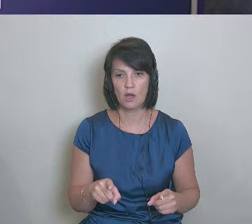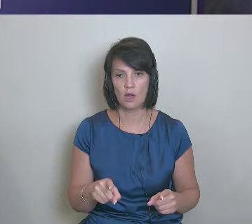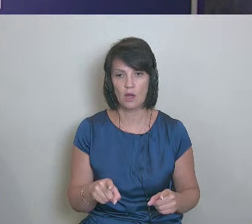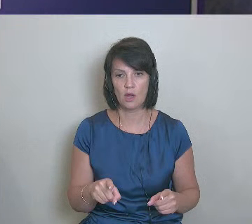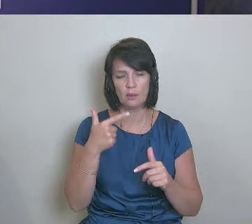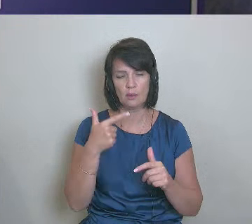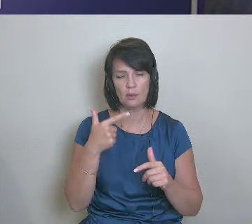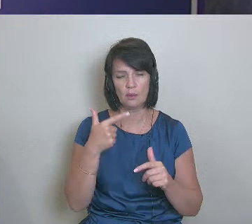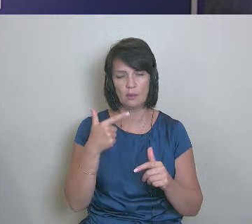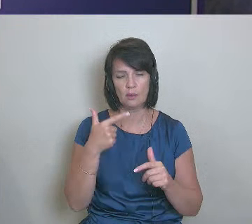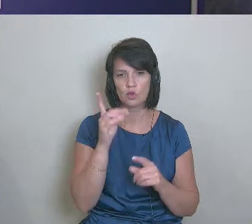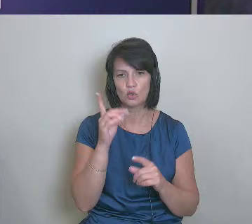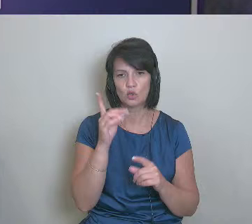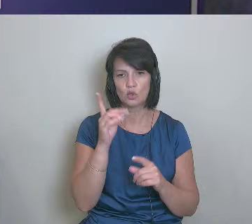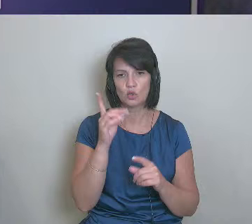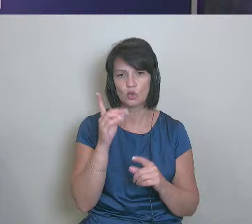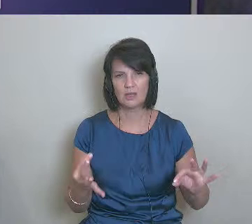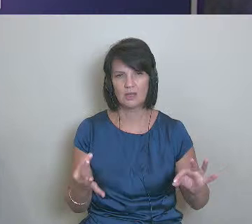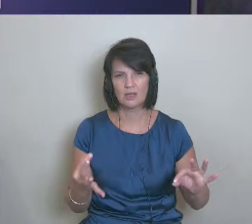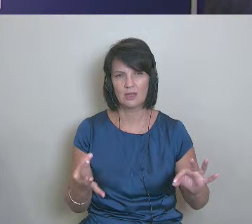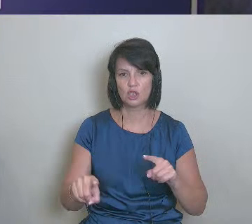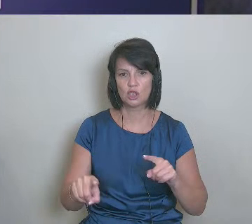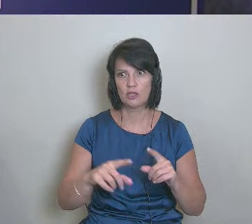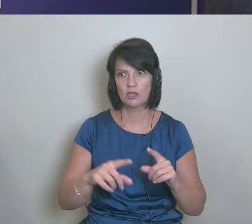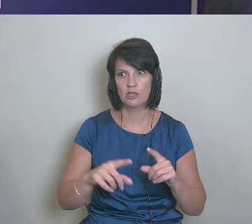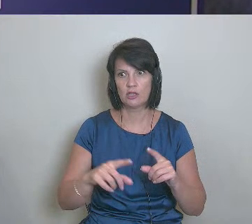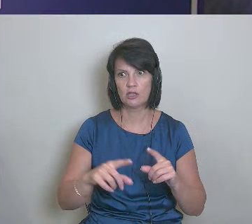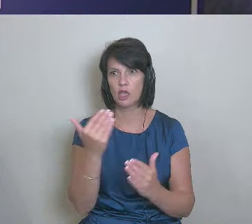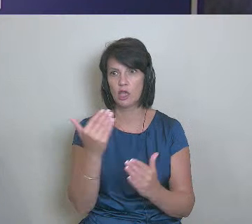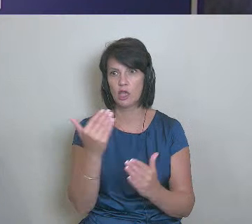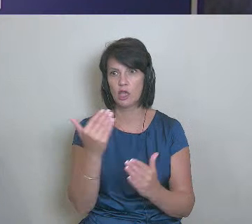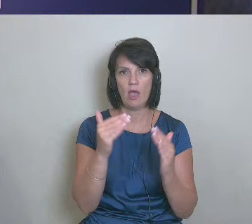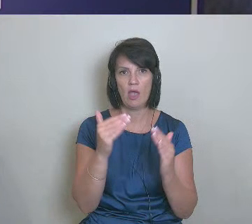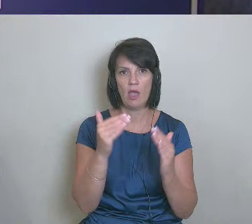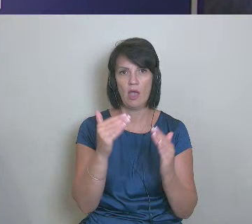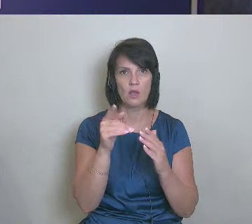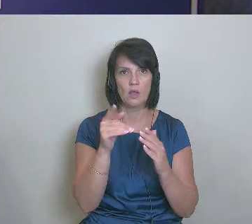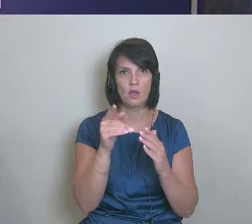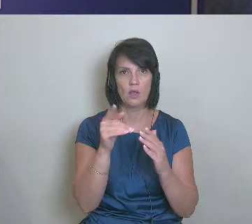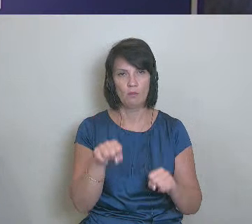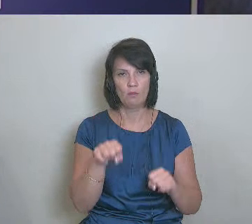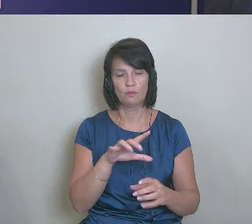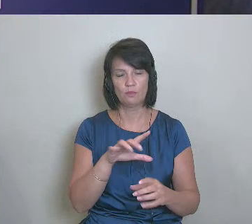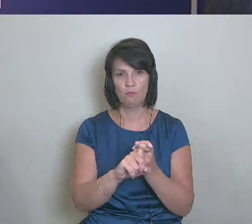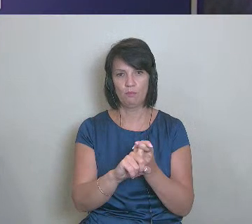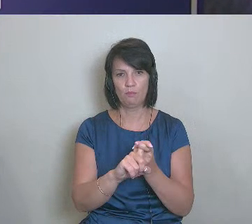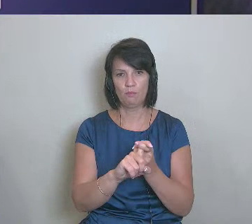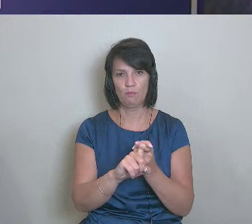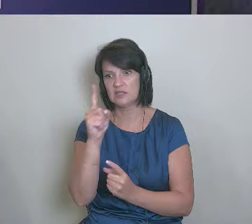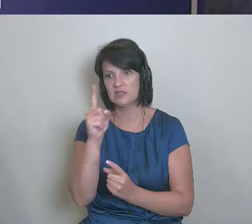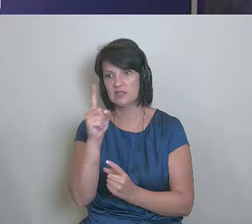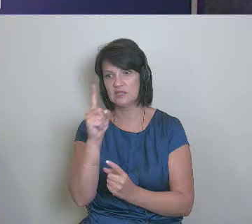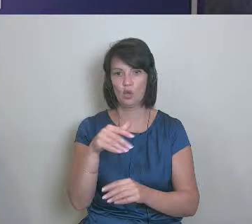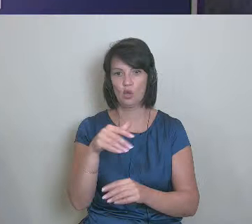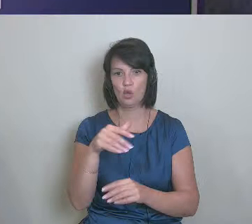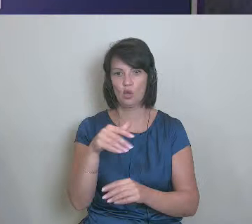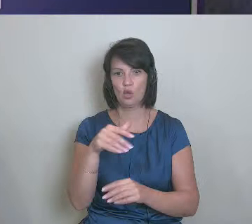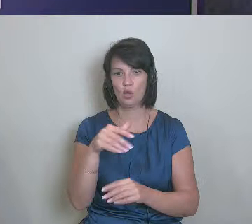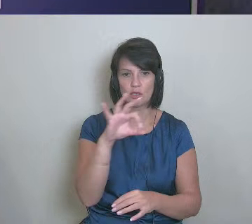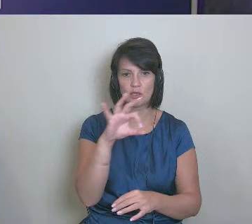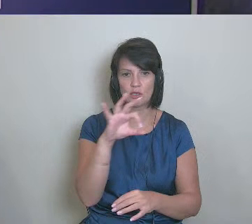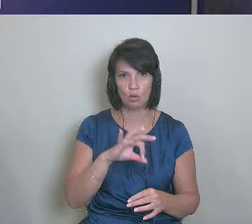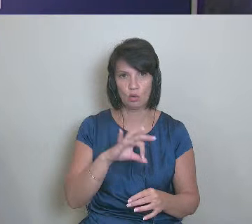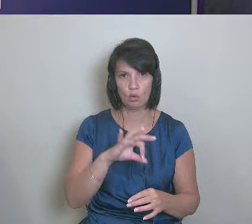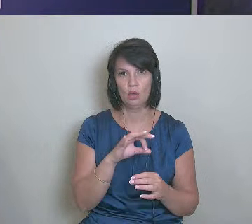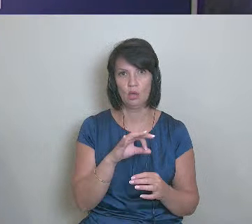we understand that it will be very difficult to find a new premises, and also